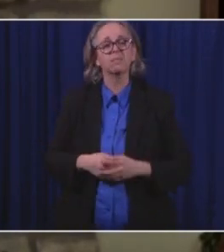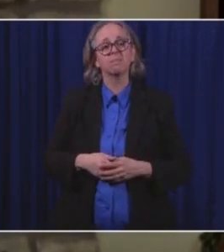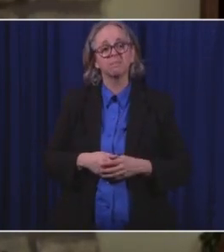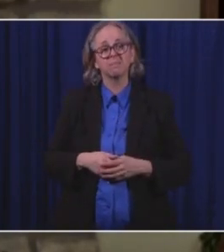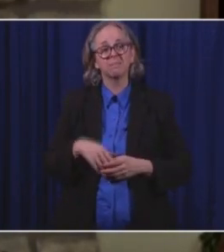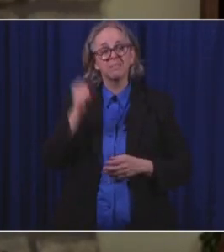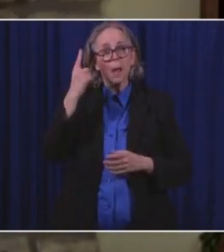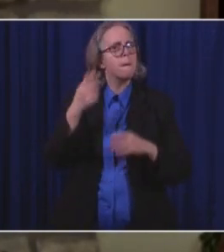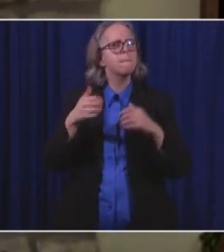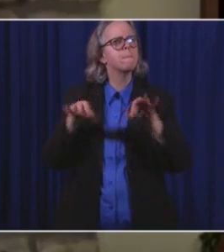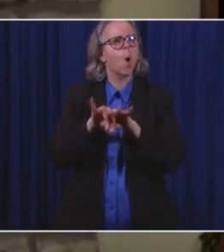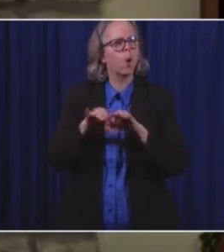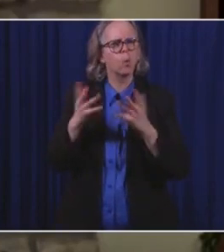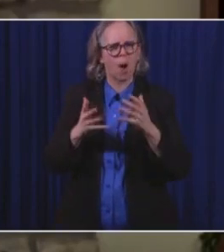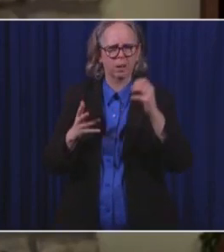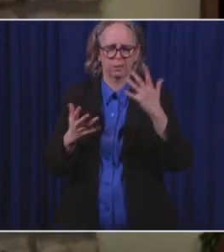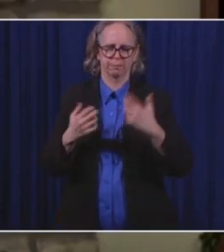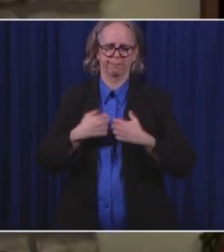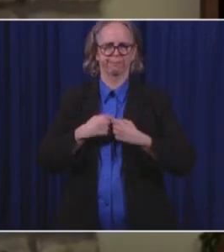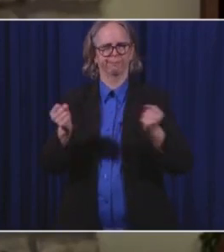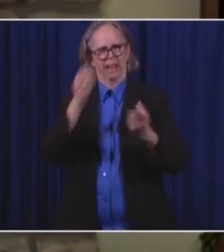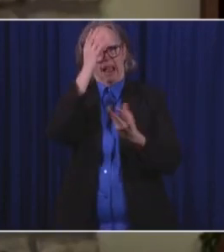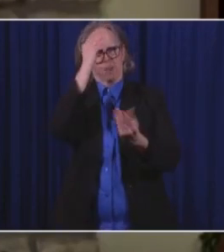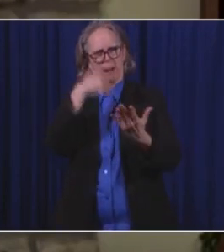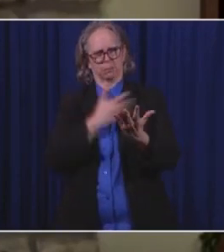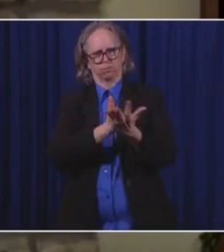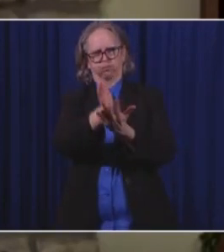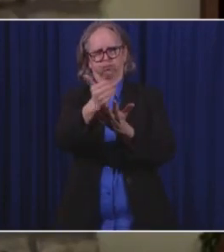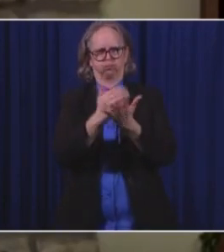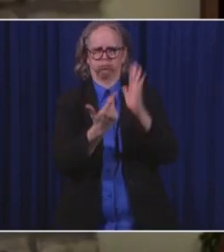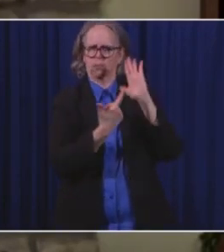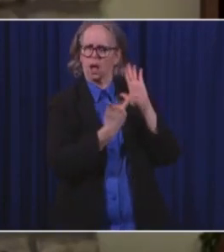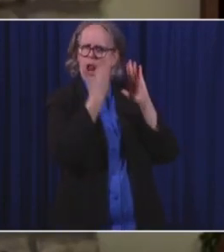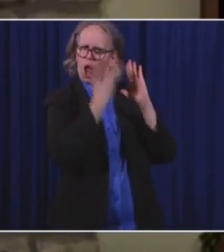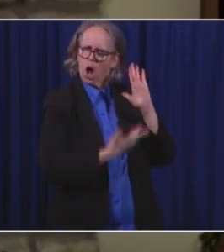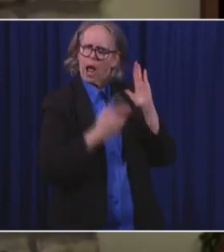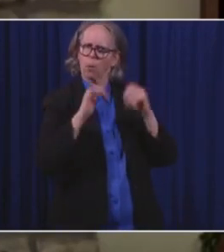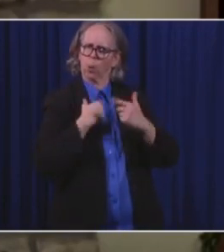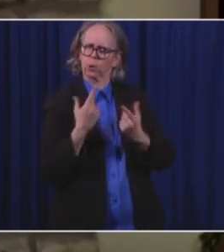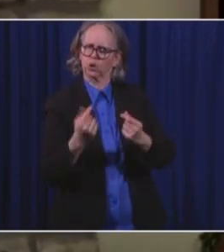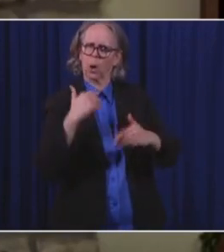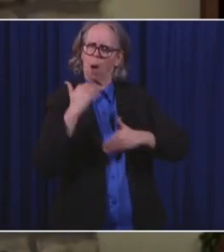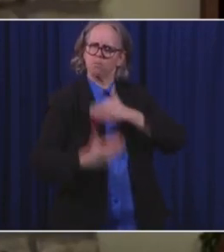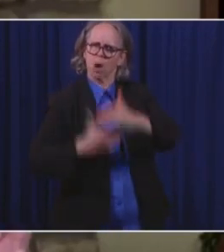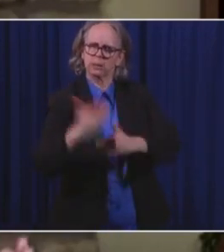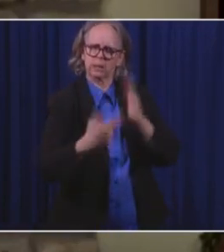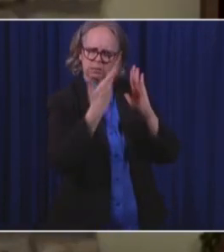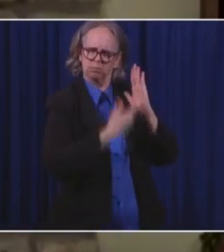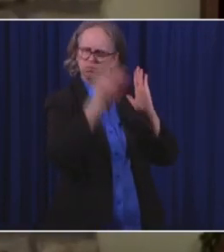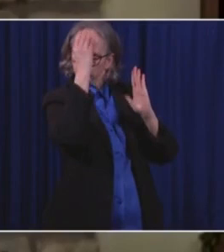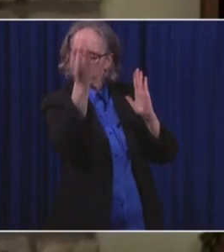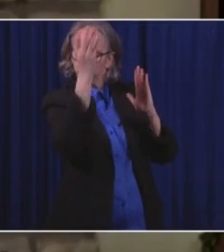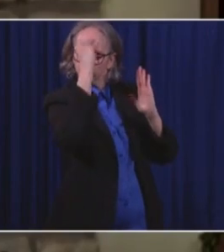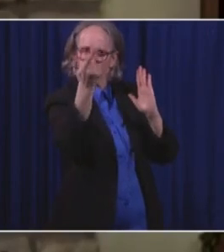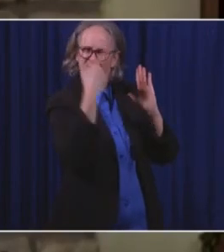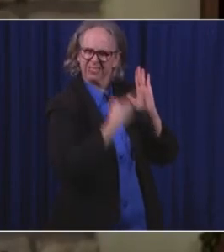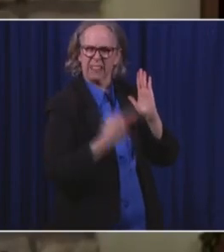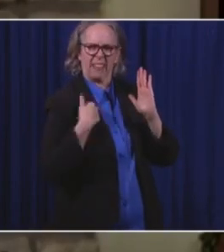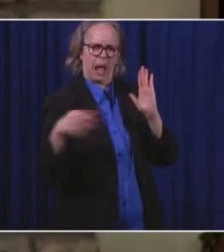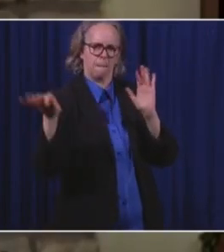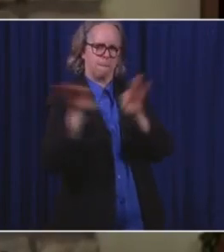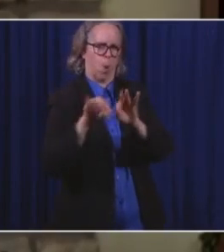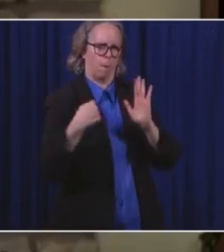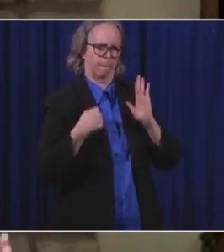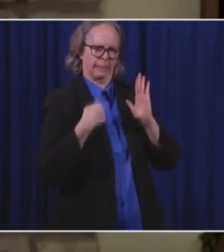this process takes place, I think, is important, and that it is available today. People can watch what's going on, is